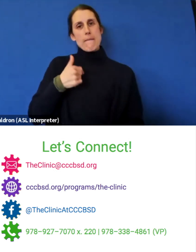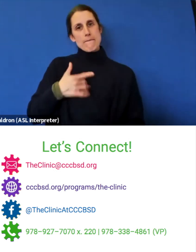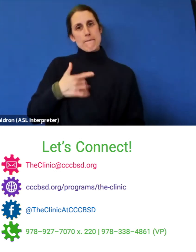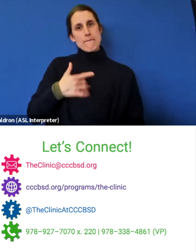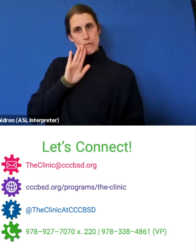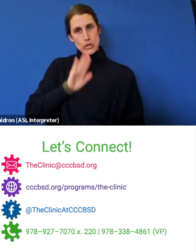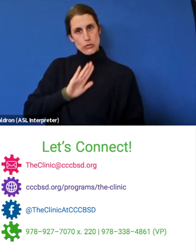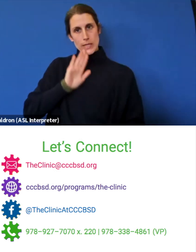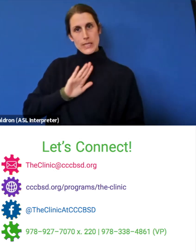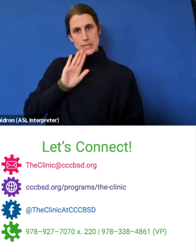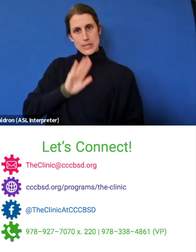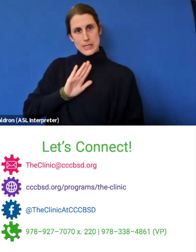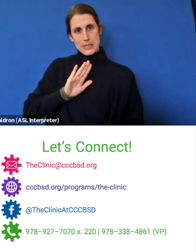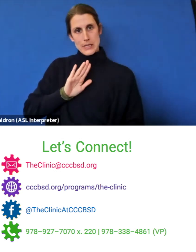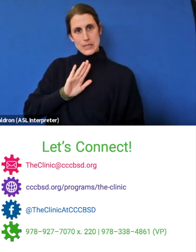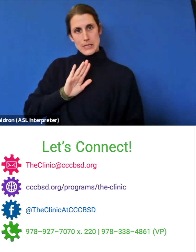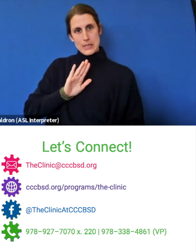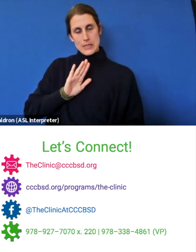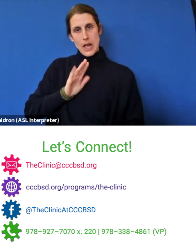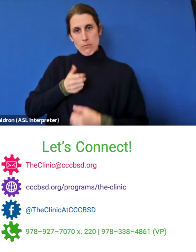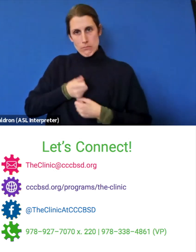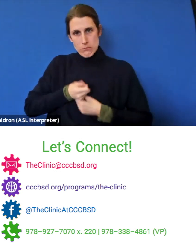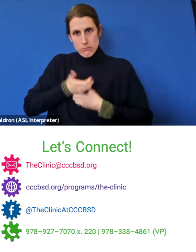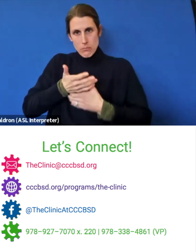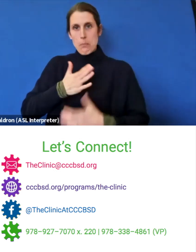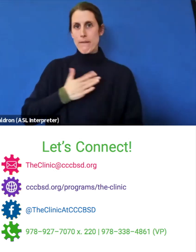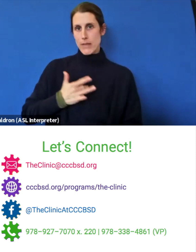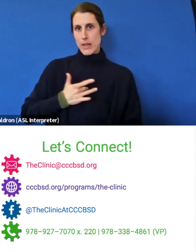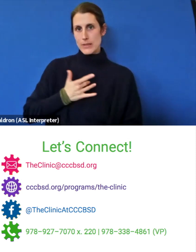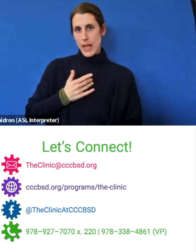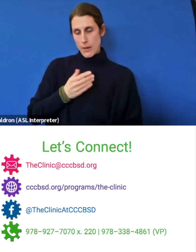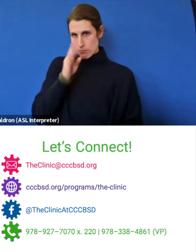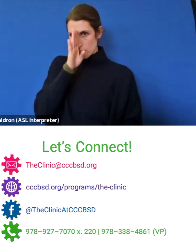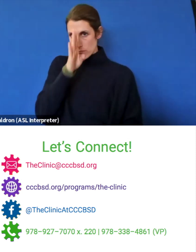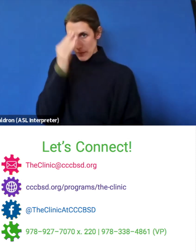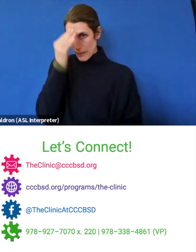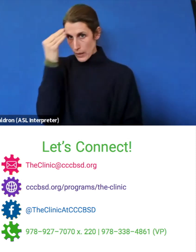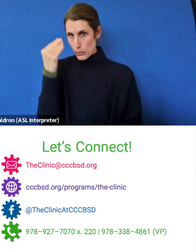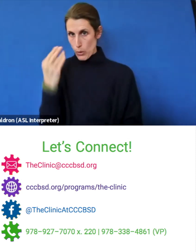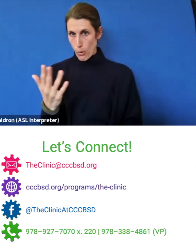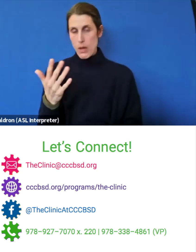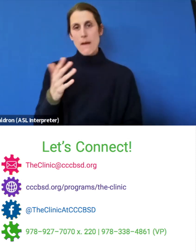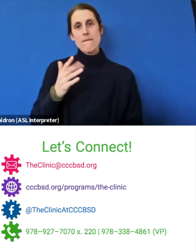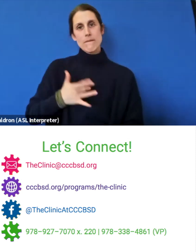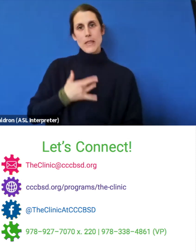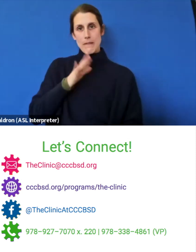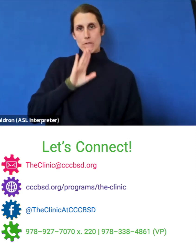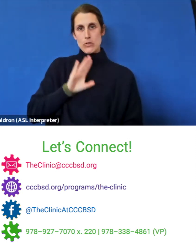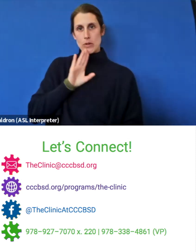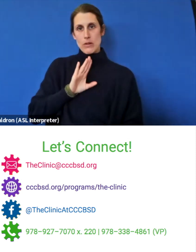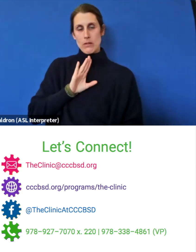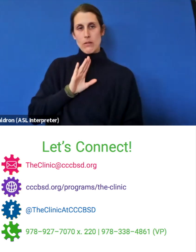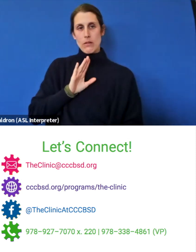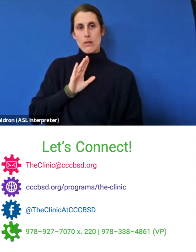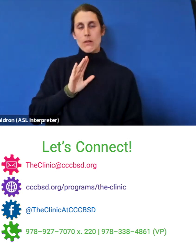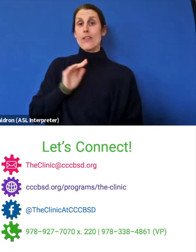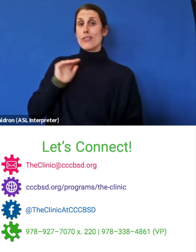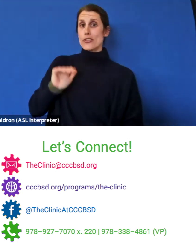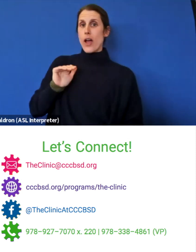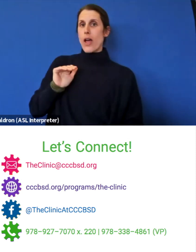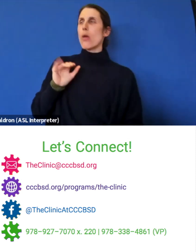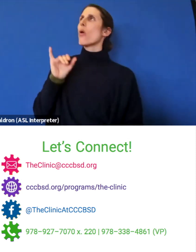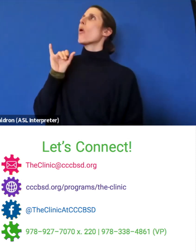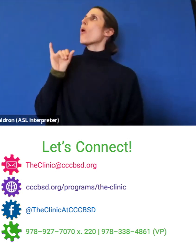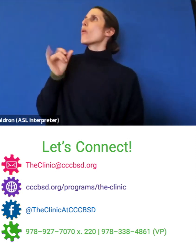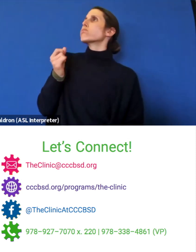I'm giving some insight into what my feelings are, right? And that can help children to say, oh, frustration for my mom at least looks like